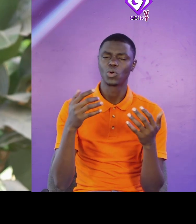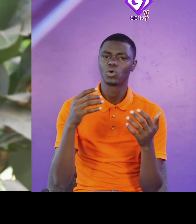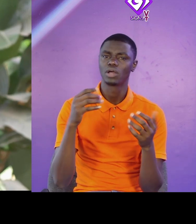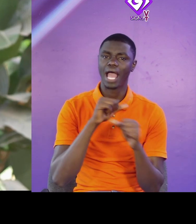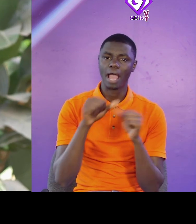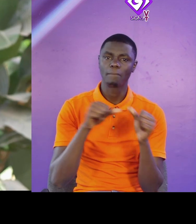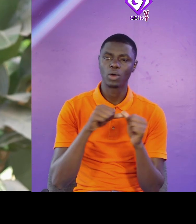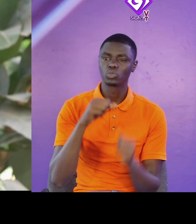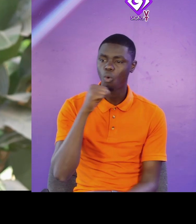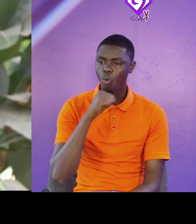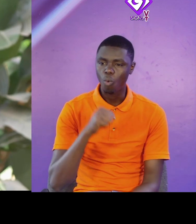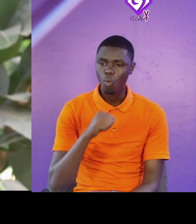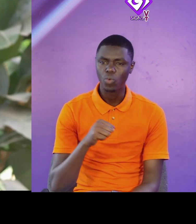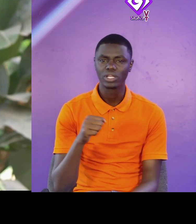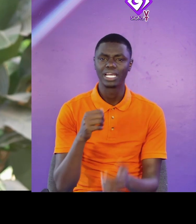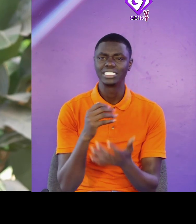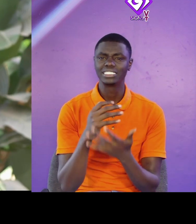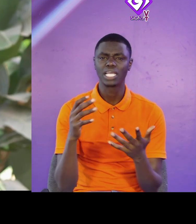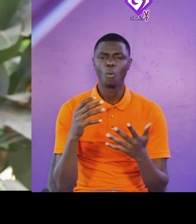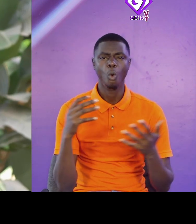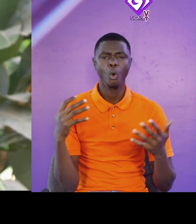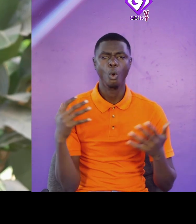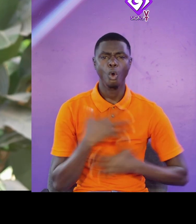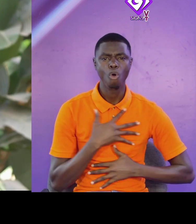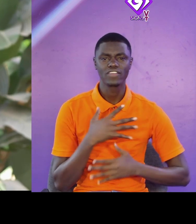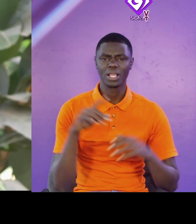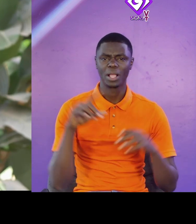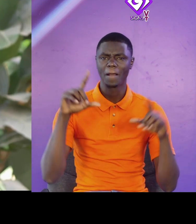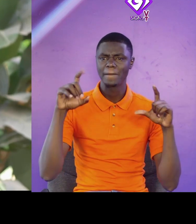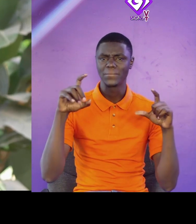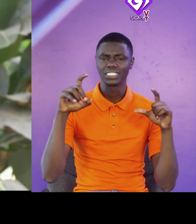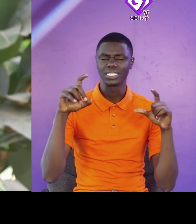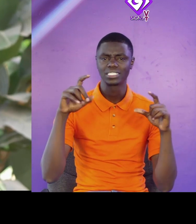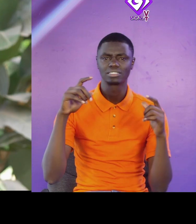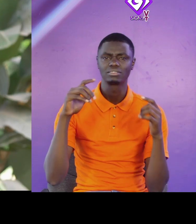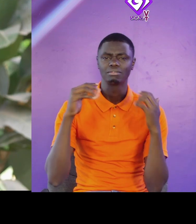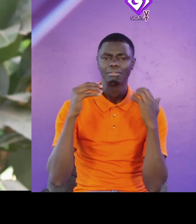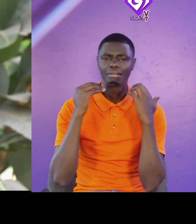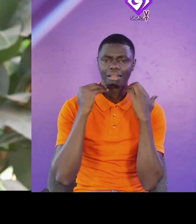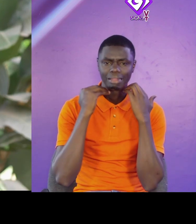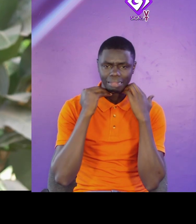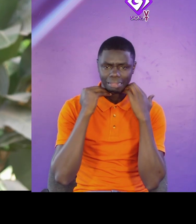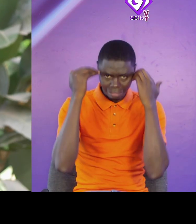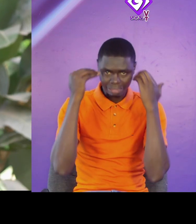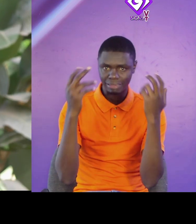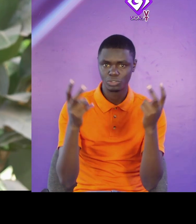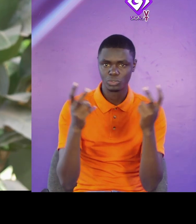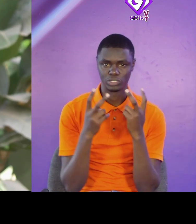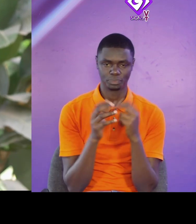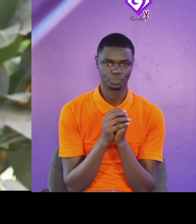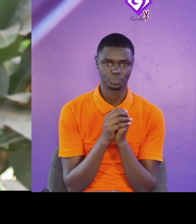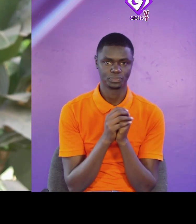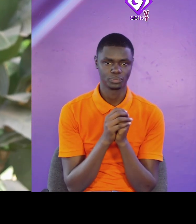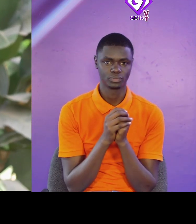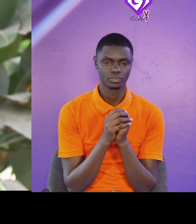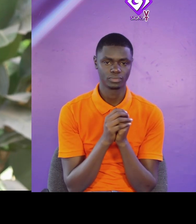of these horrific images are just too traumatic to see. So we have